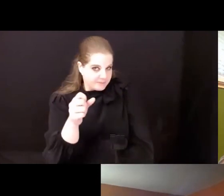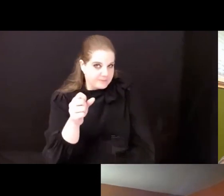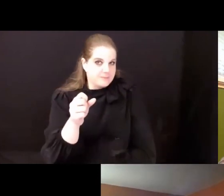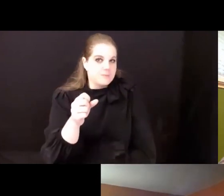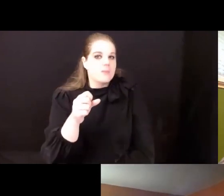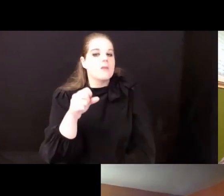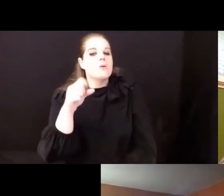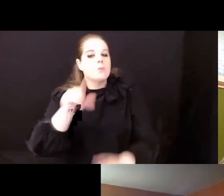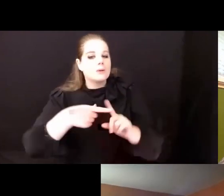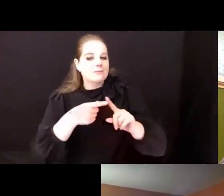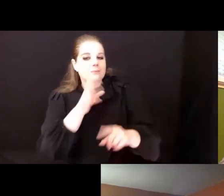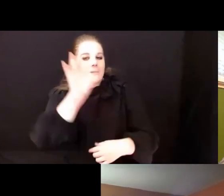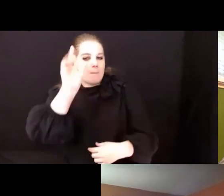say,